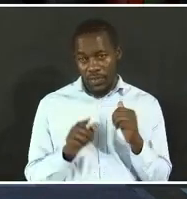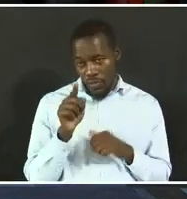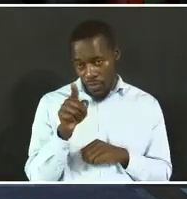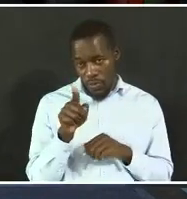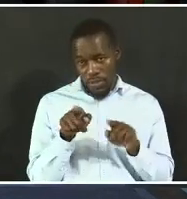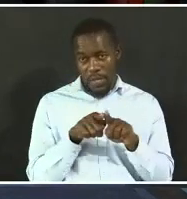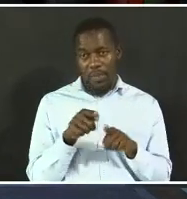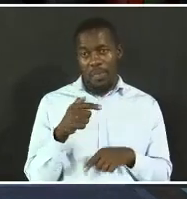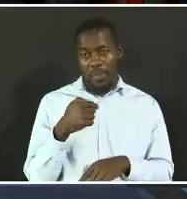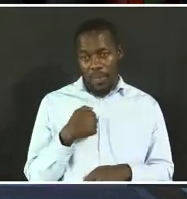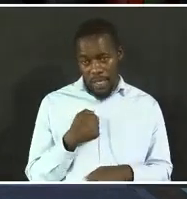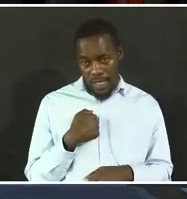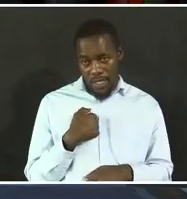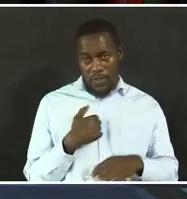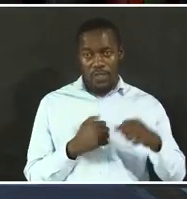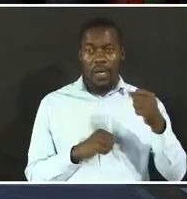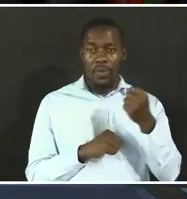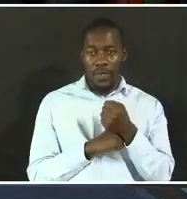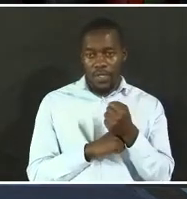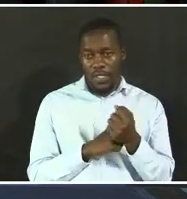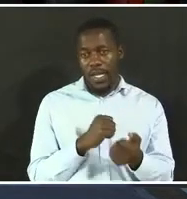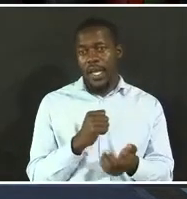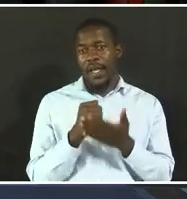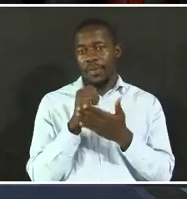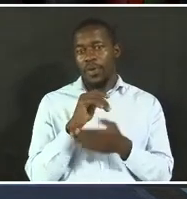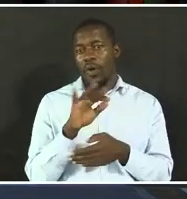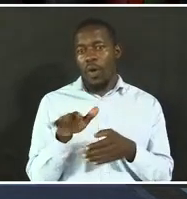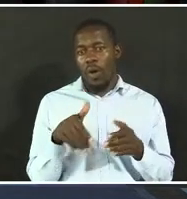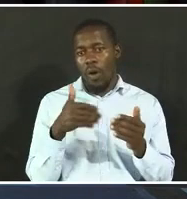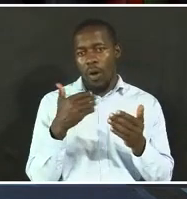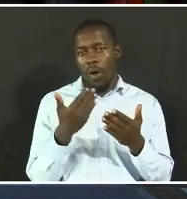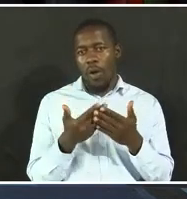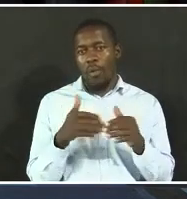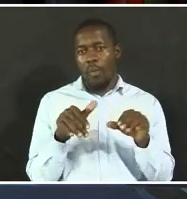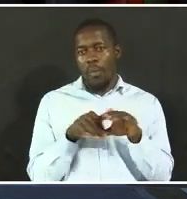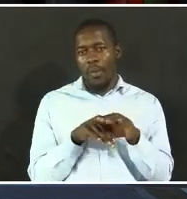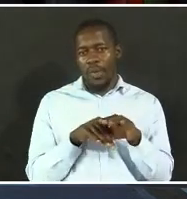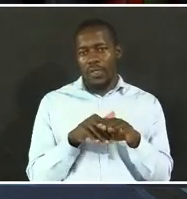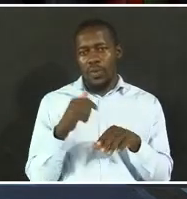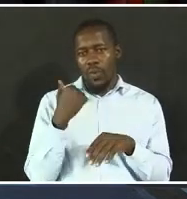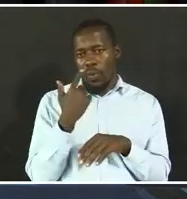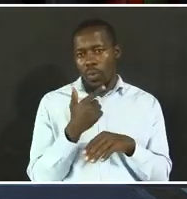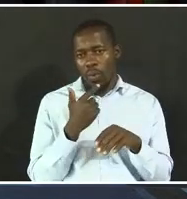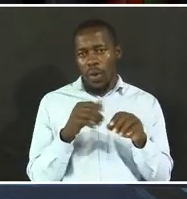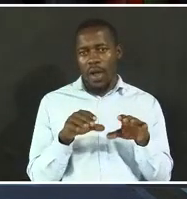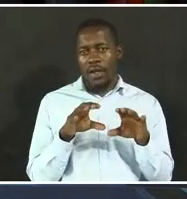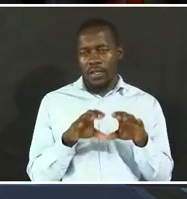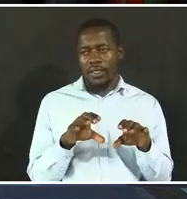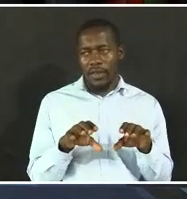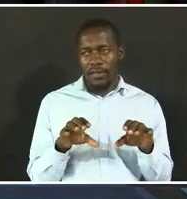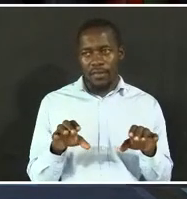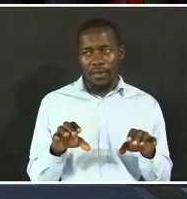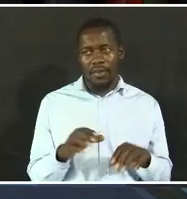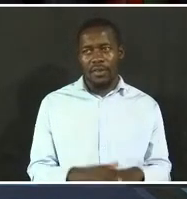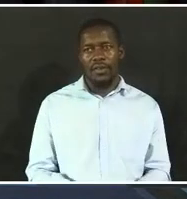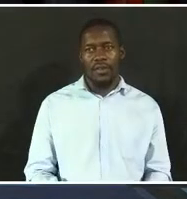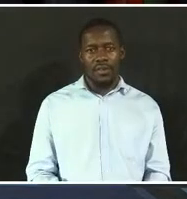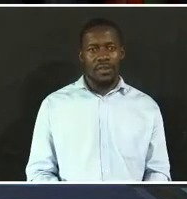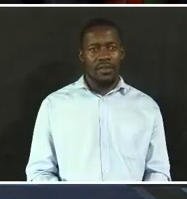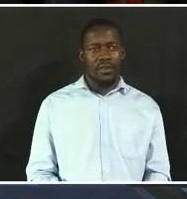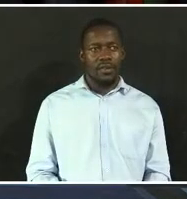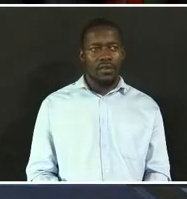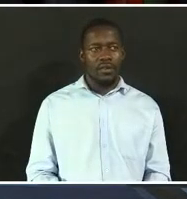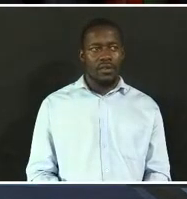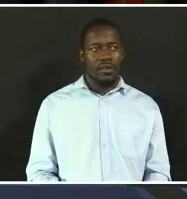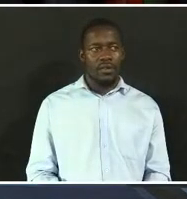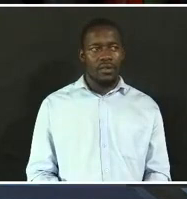reaching to the unreached in their suffering. Mm. And that one, God has promised us in Matthew 25. Mm. That one the